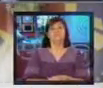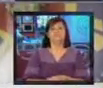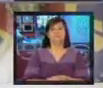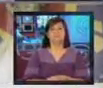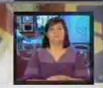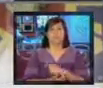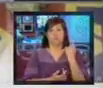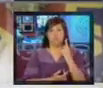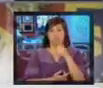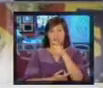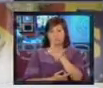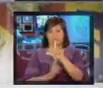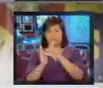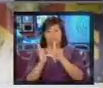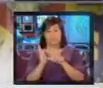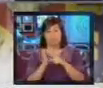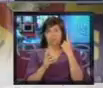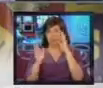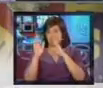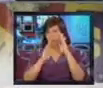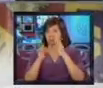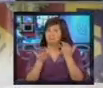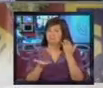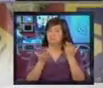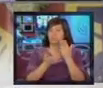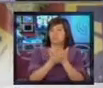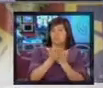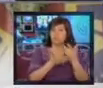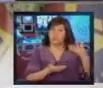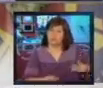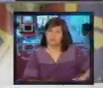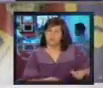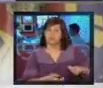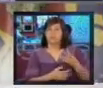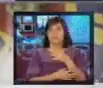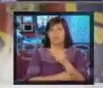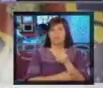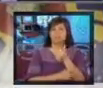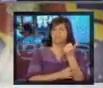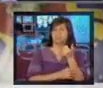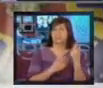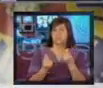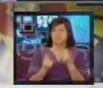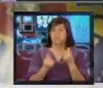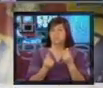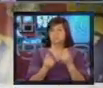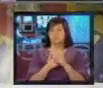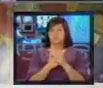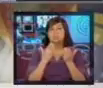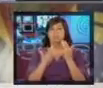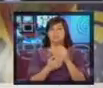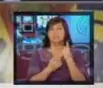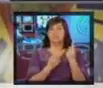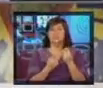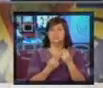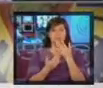Is it just going to be in the legal front? The problem is perhaps some of the corruption and other things that were done, maybe it was done